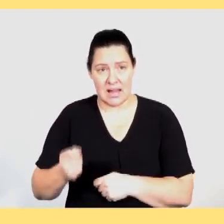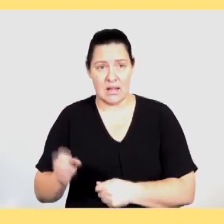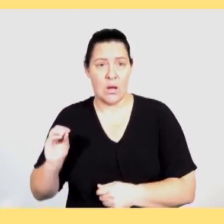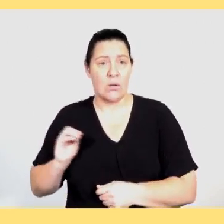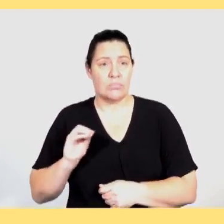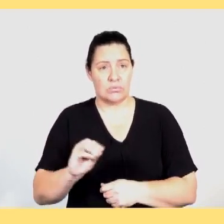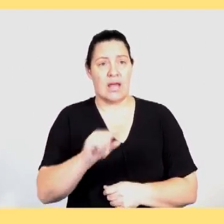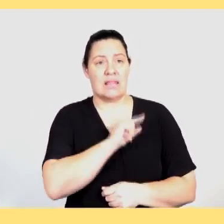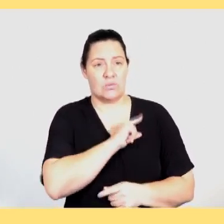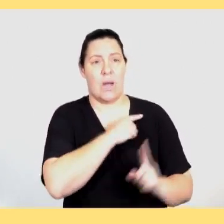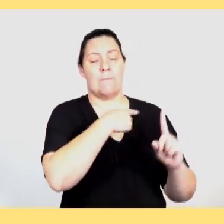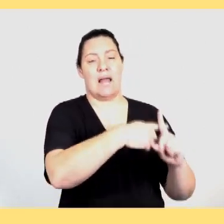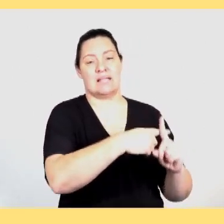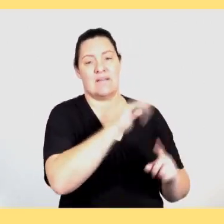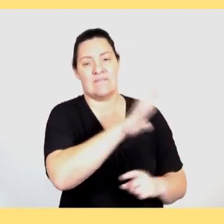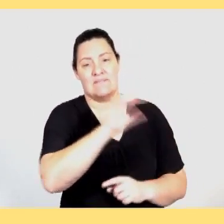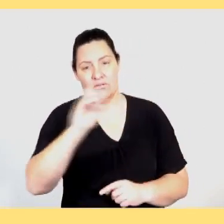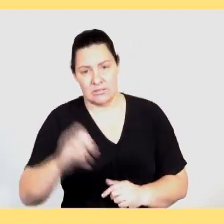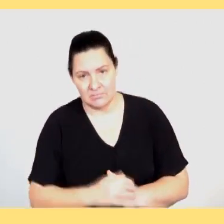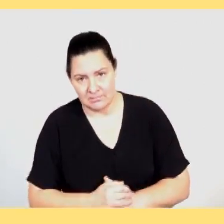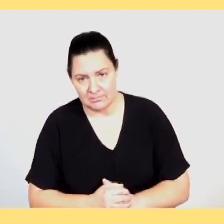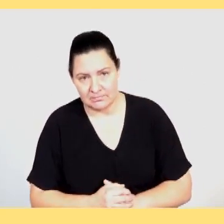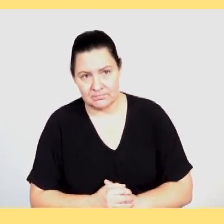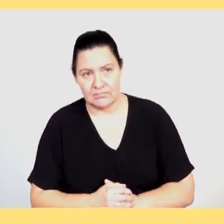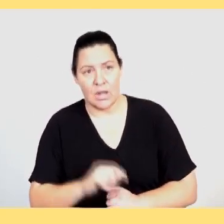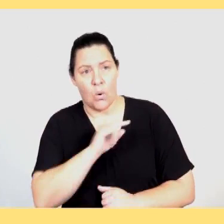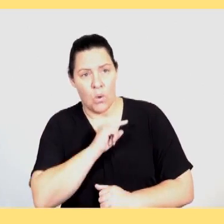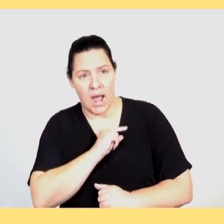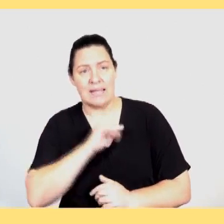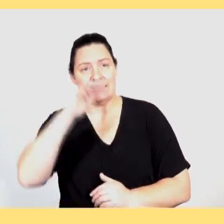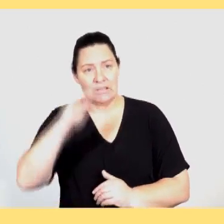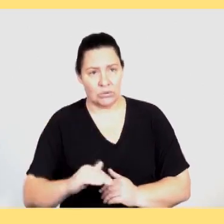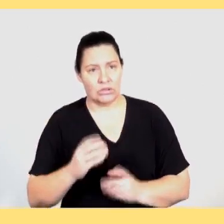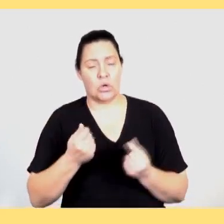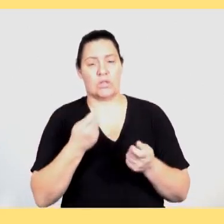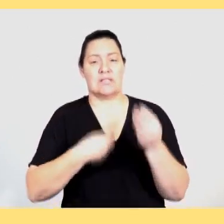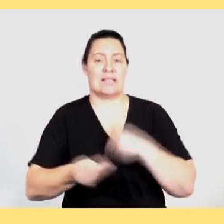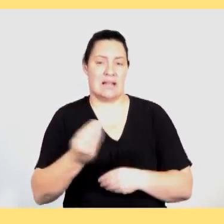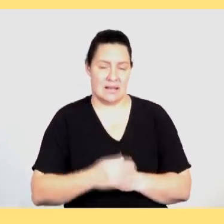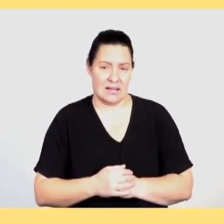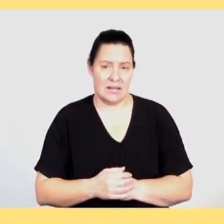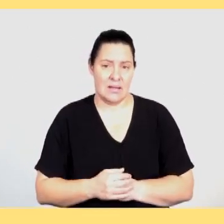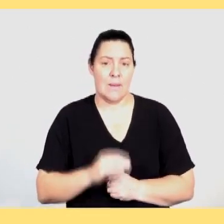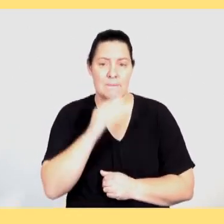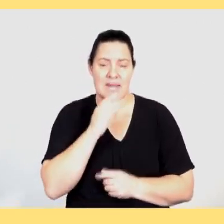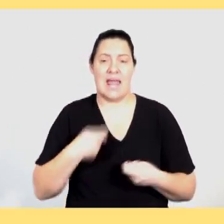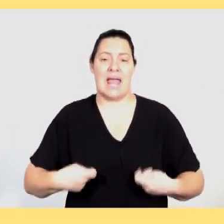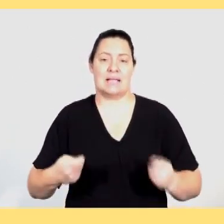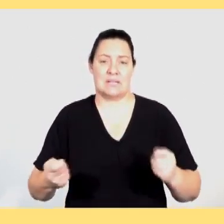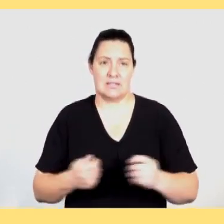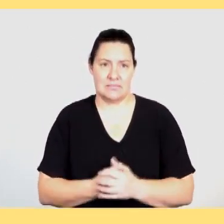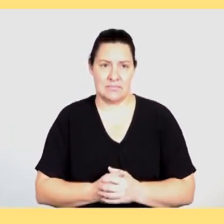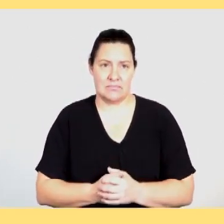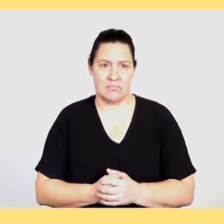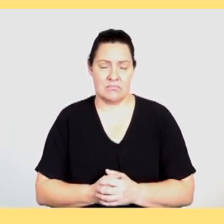you come here, hence you see it's a plus 500 because you're decreasing cost of sales, which is an